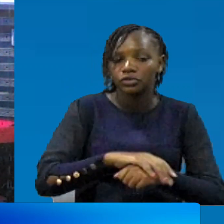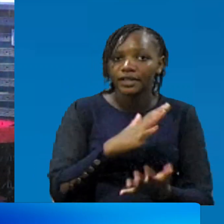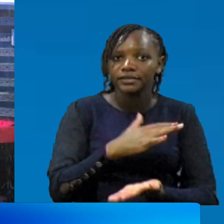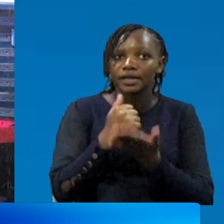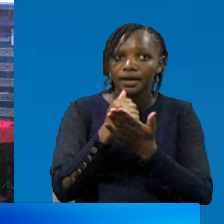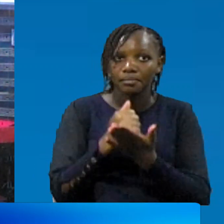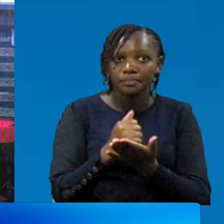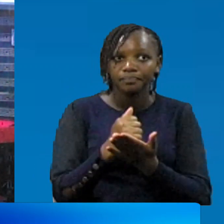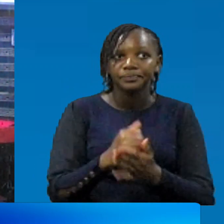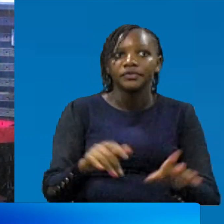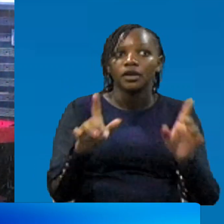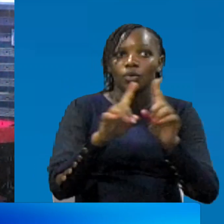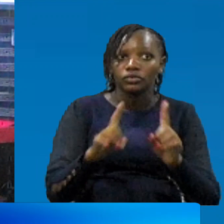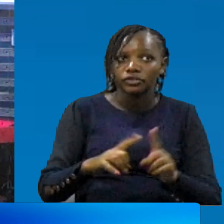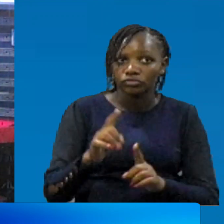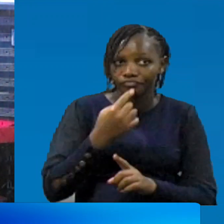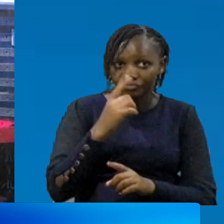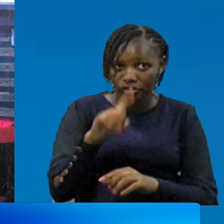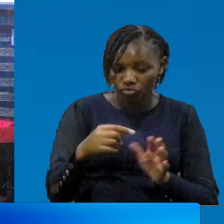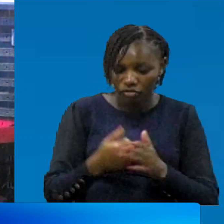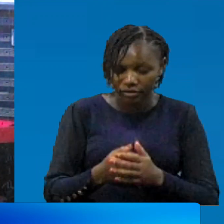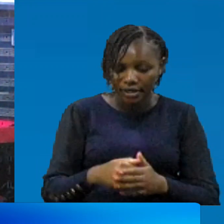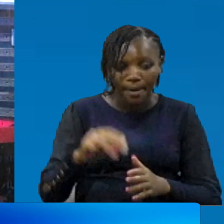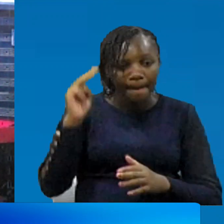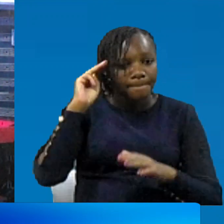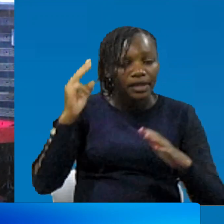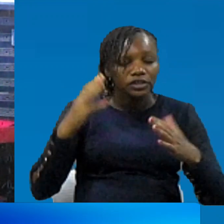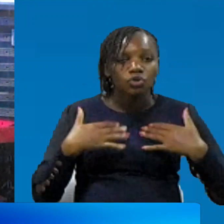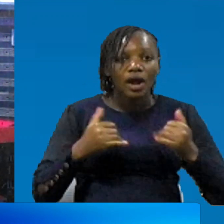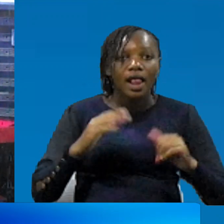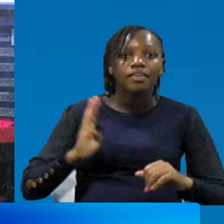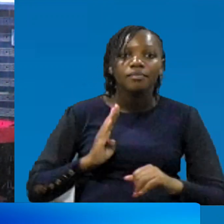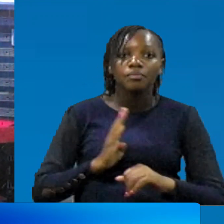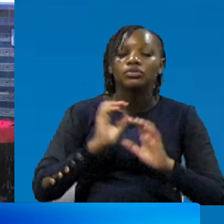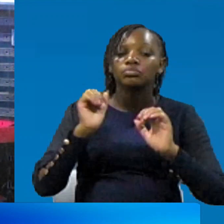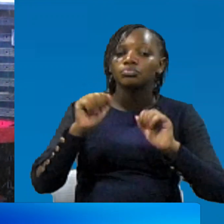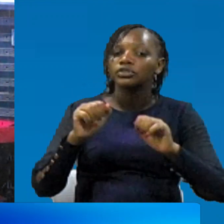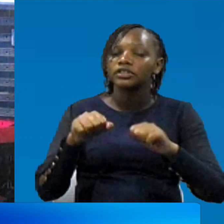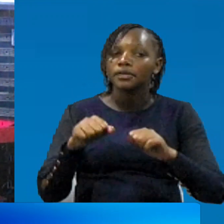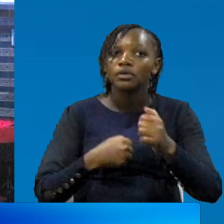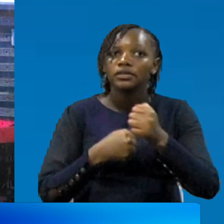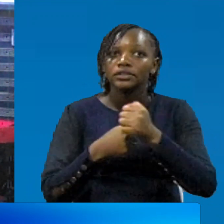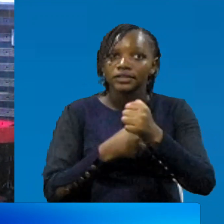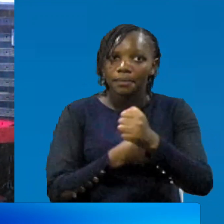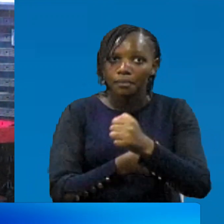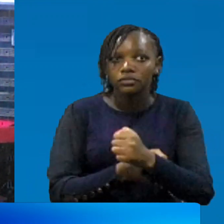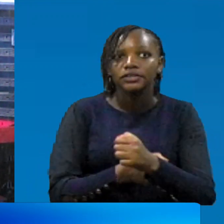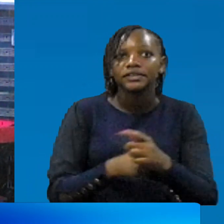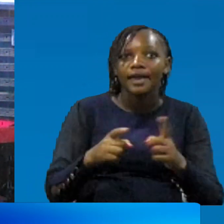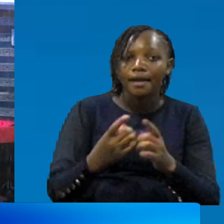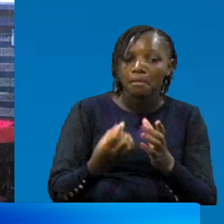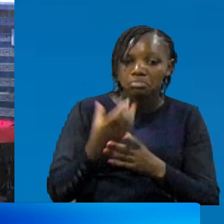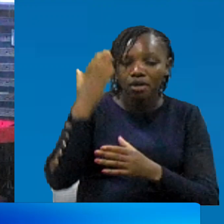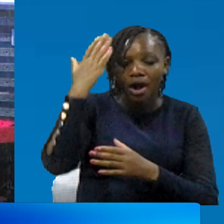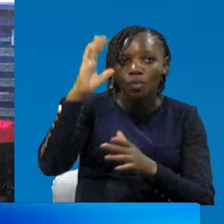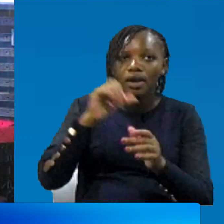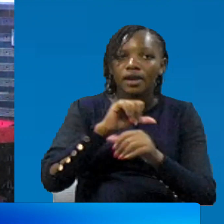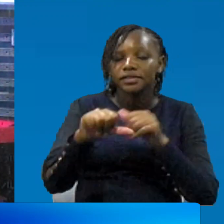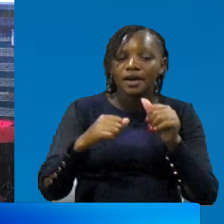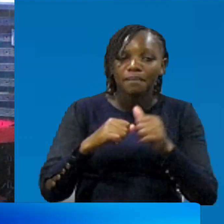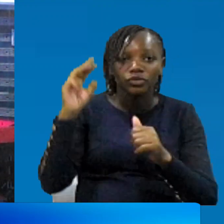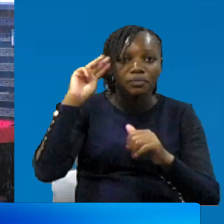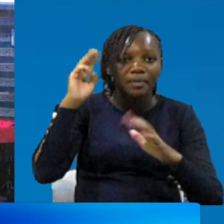from. She said the mental health board will facilitate in creating awareness about mental